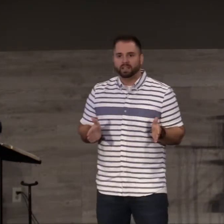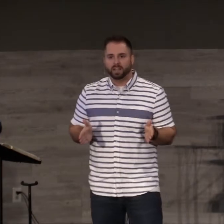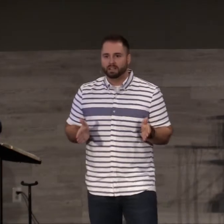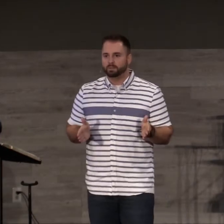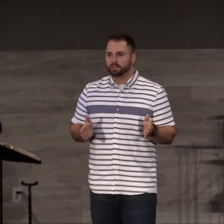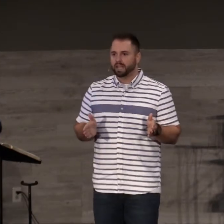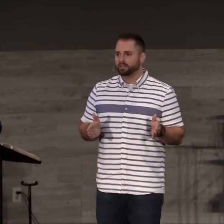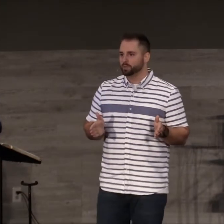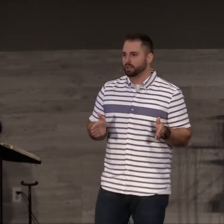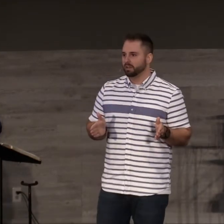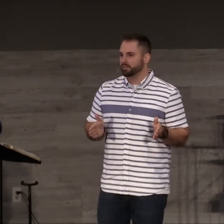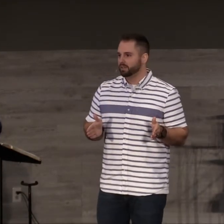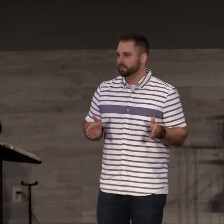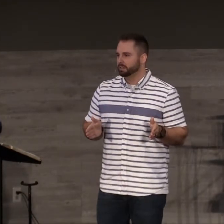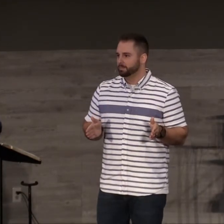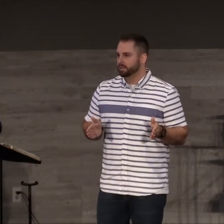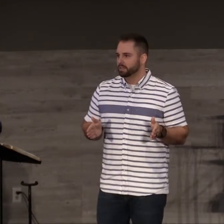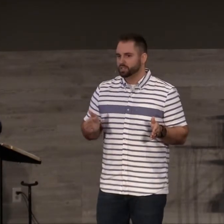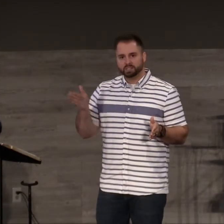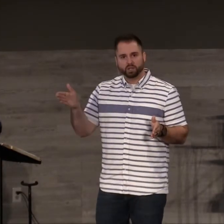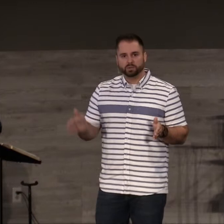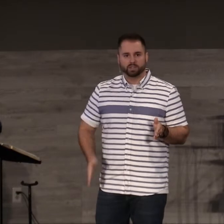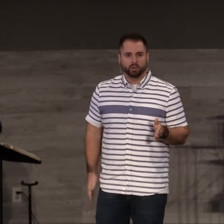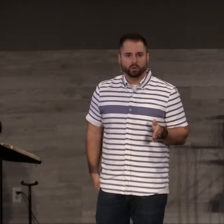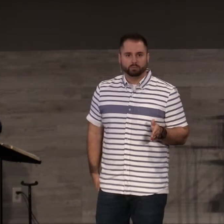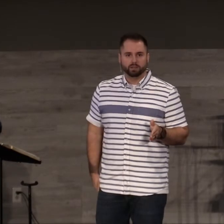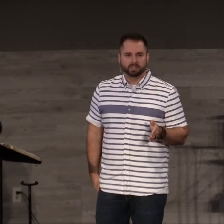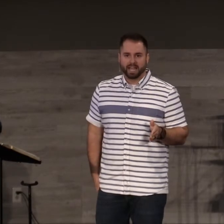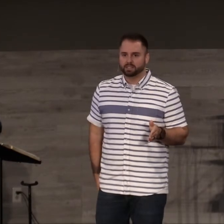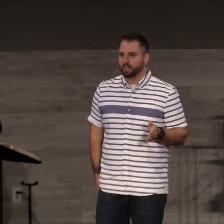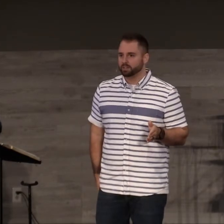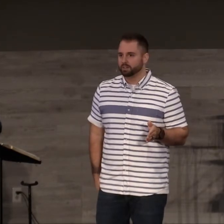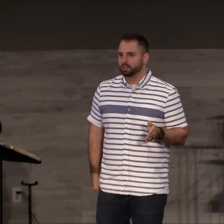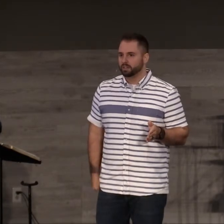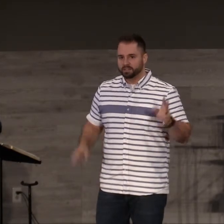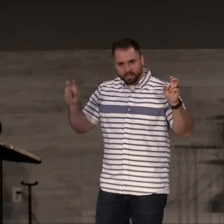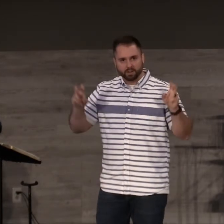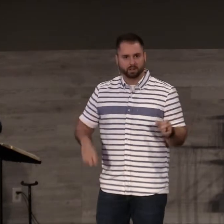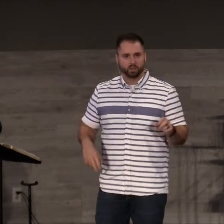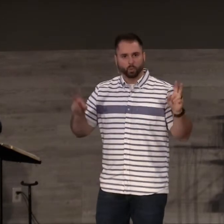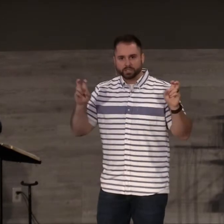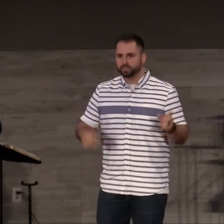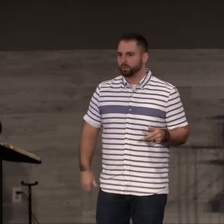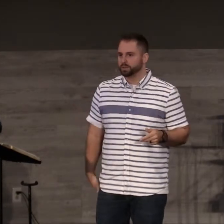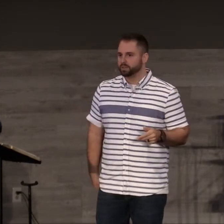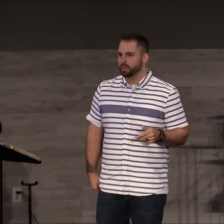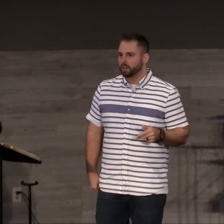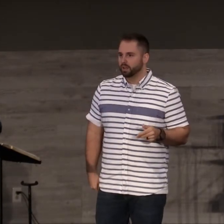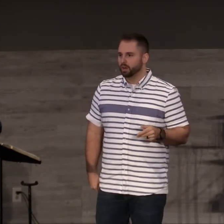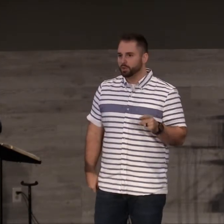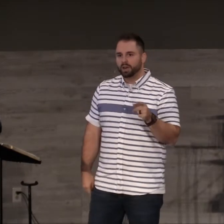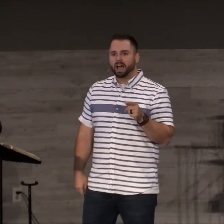and I really claim to have true love? Jesus goes into the home of a tax collector, a sinner, the worst of the